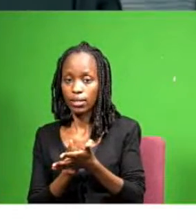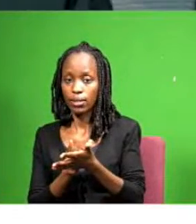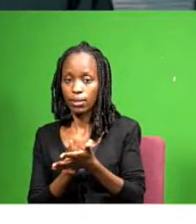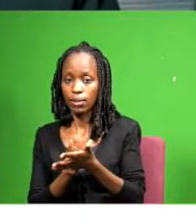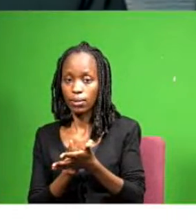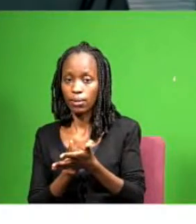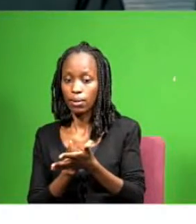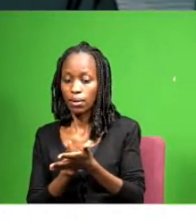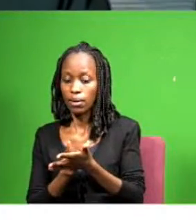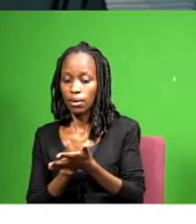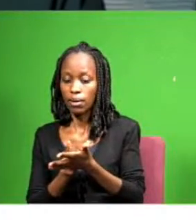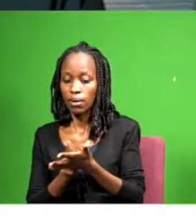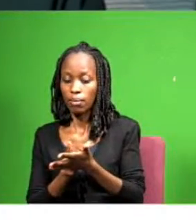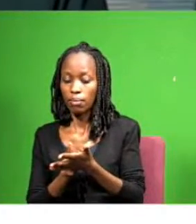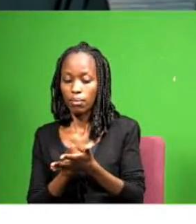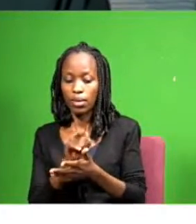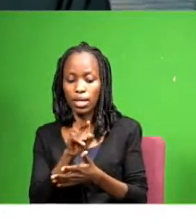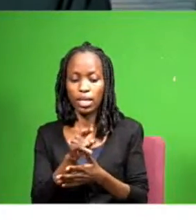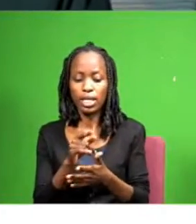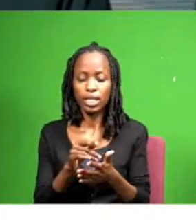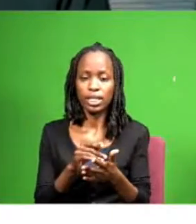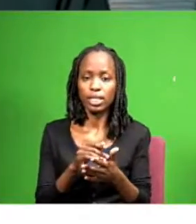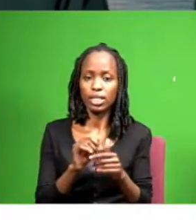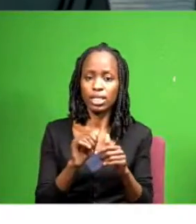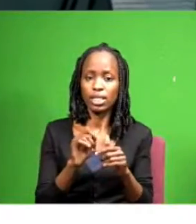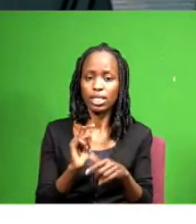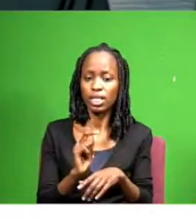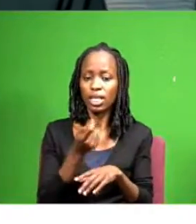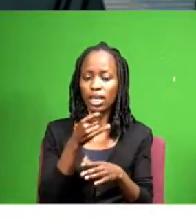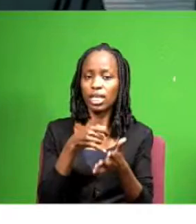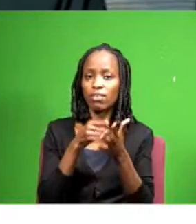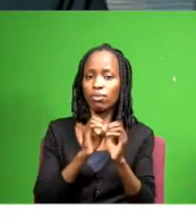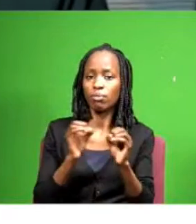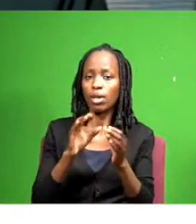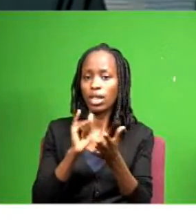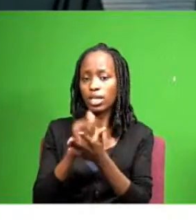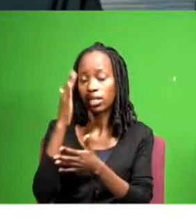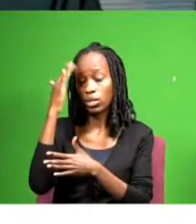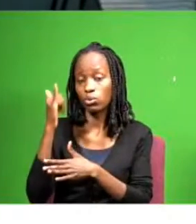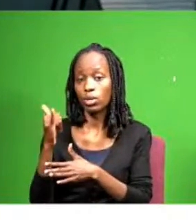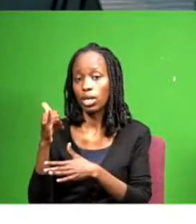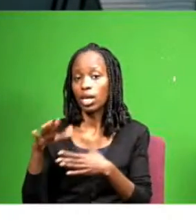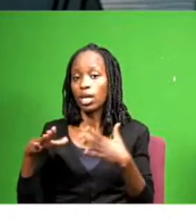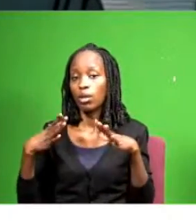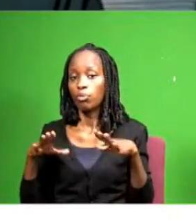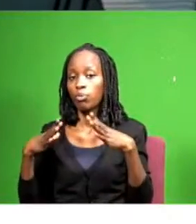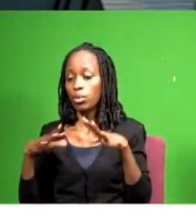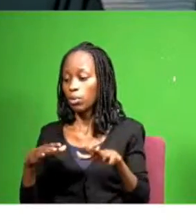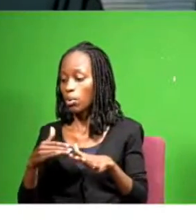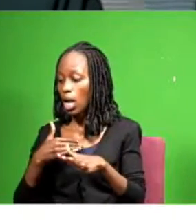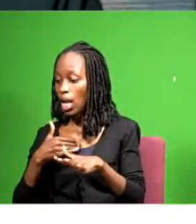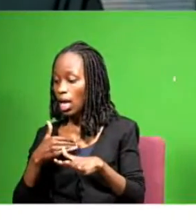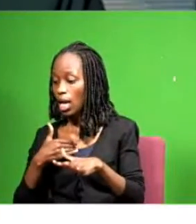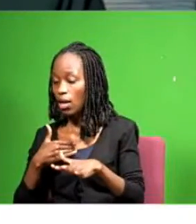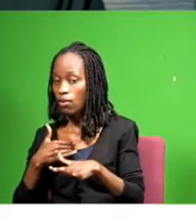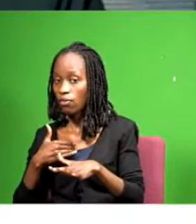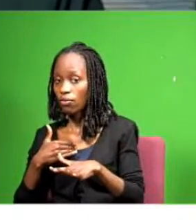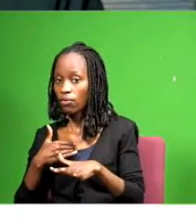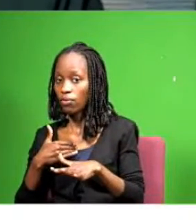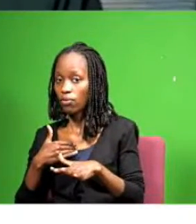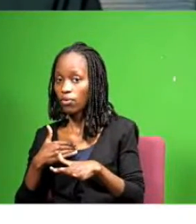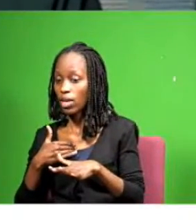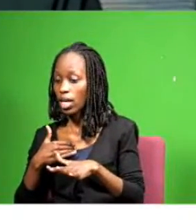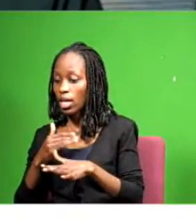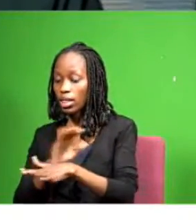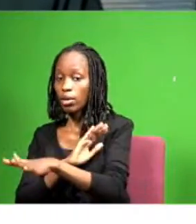no application in Kenya. That is why the people reserved in themselves the power to amend the COK